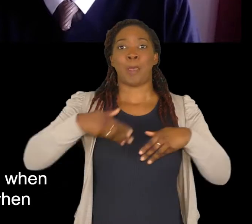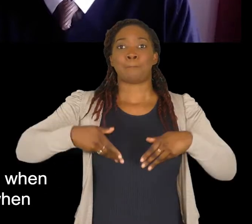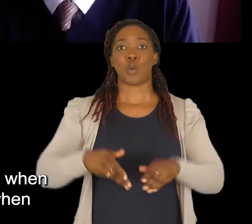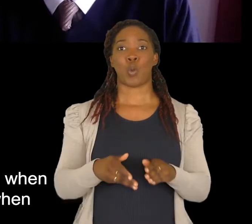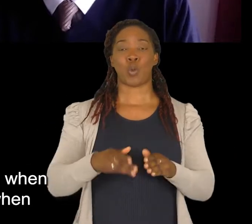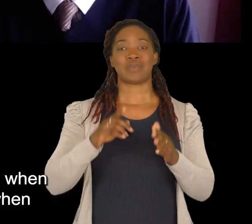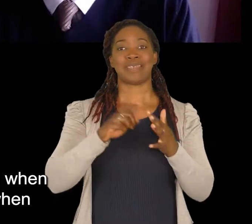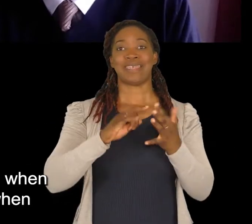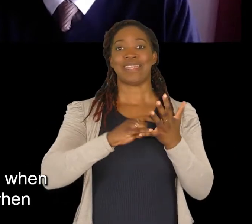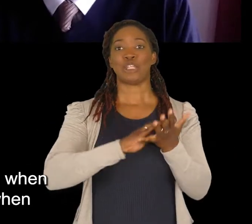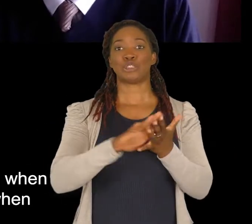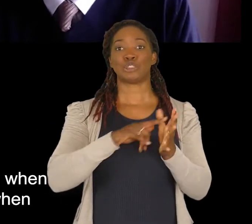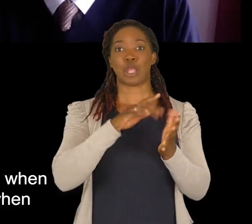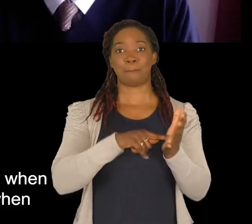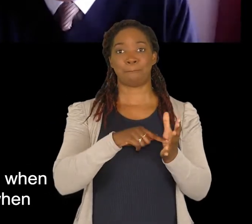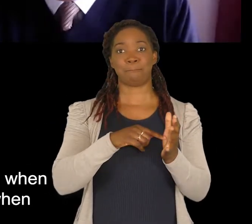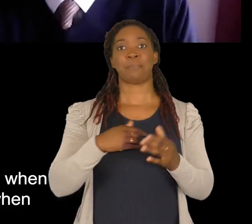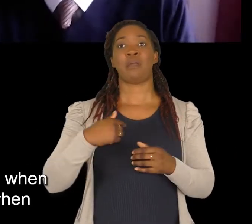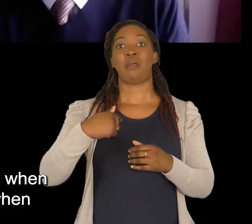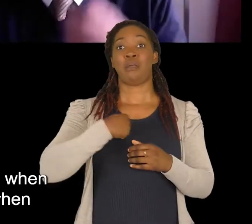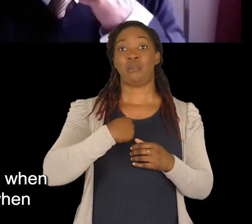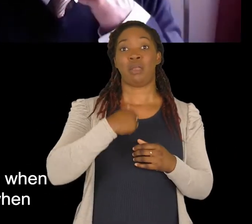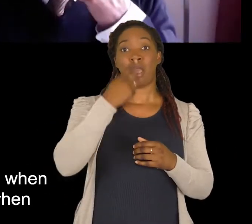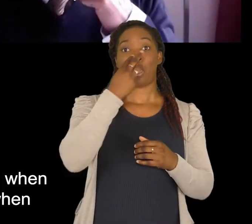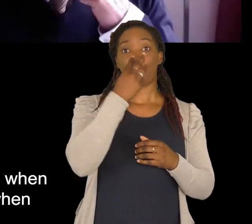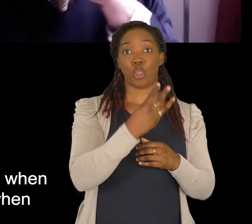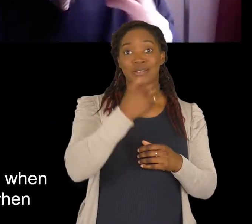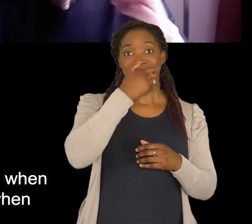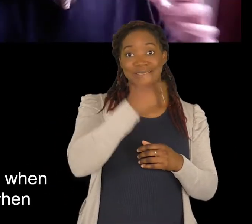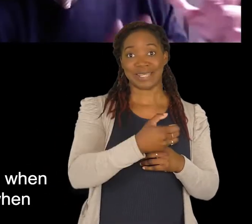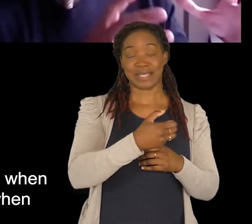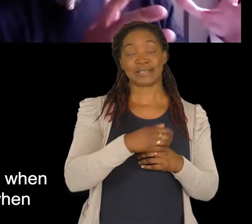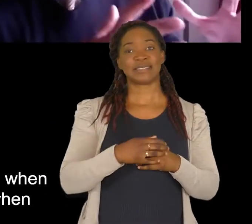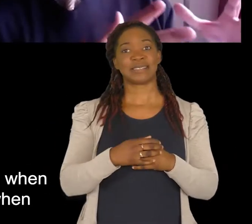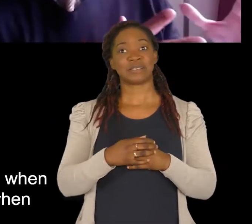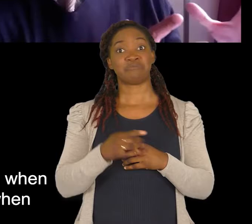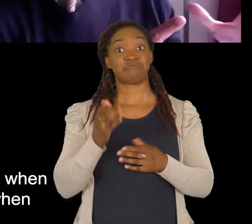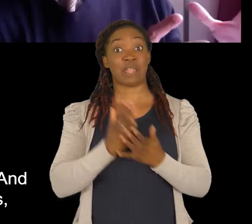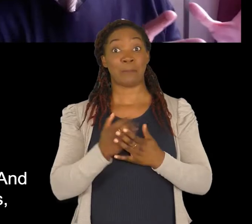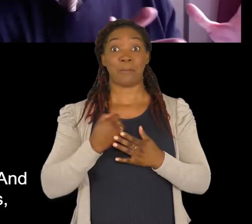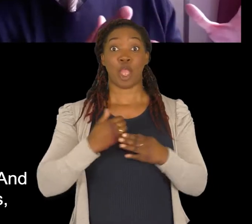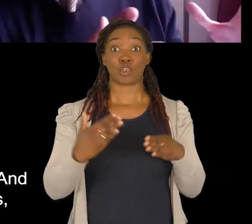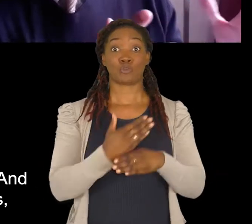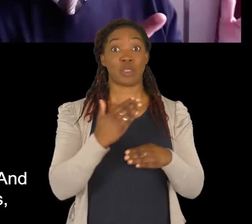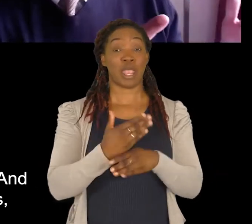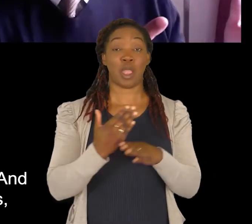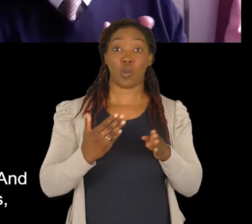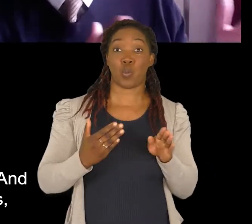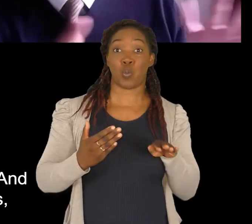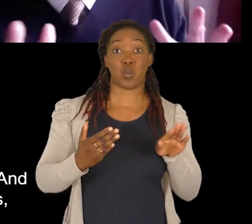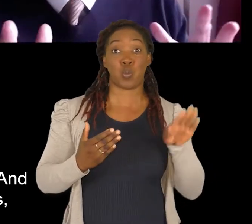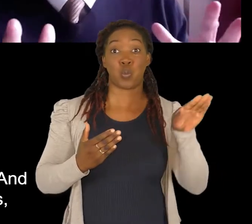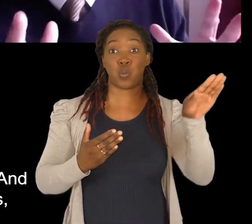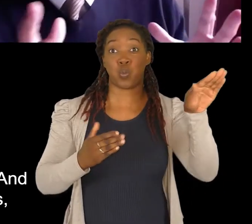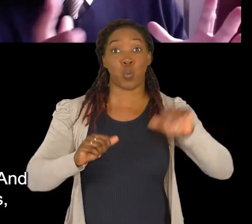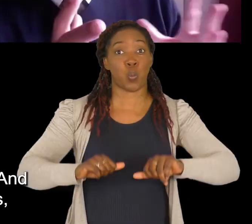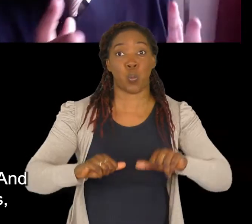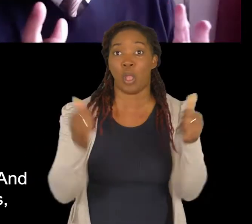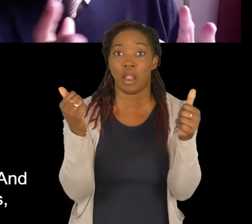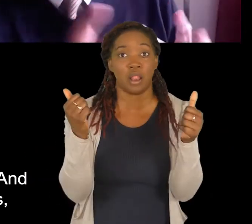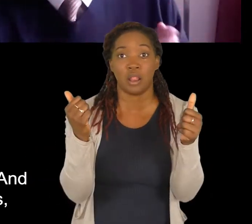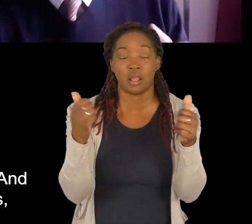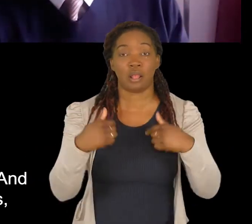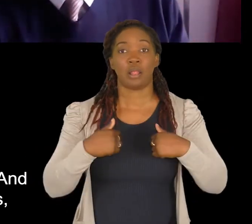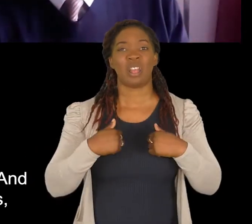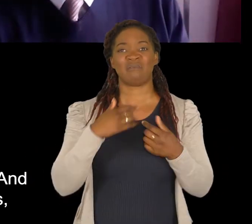born. And Ishan was born when I was 36 years old. He was born at a time when my career was going really well in